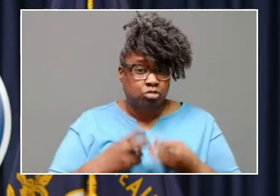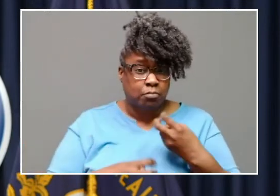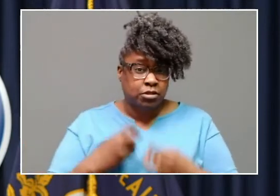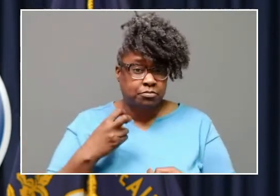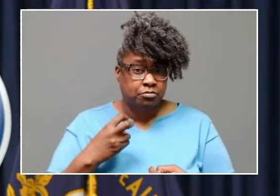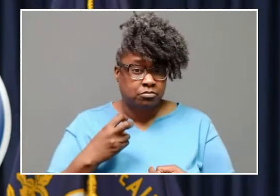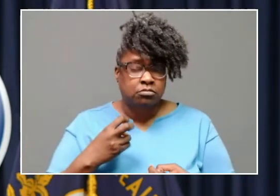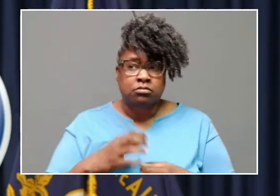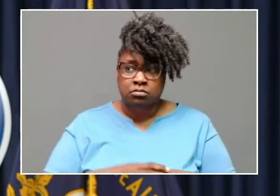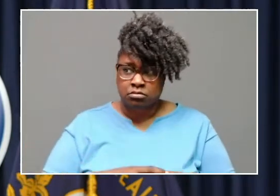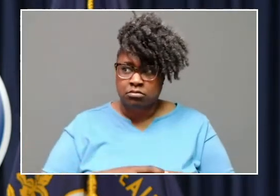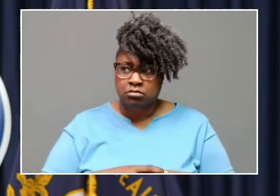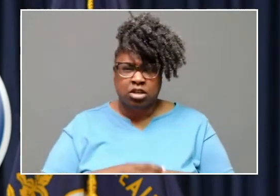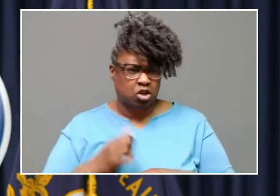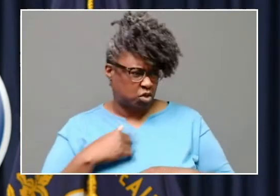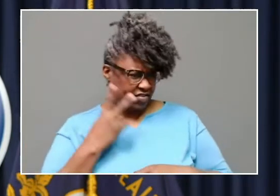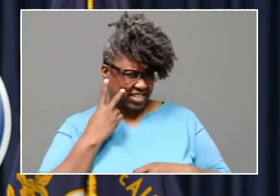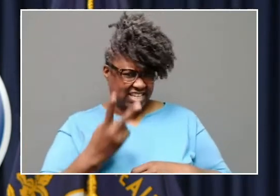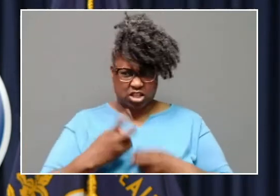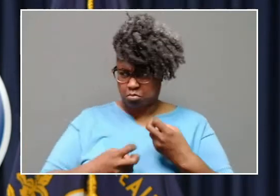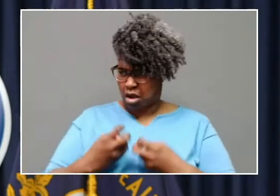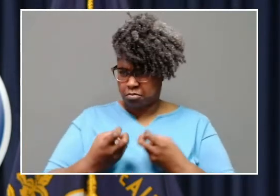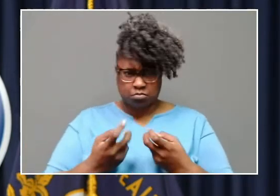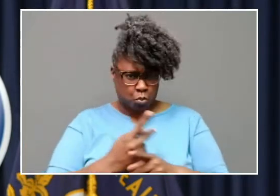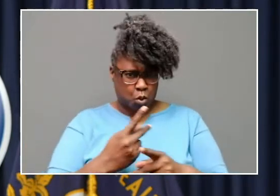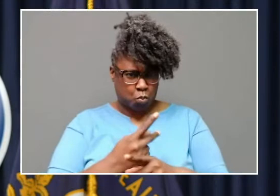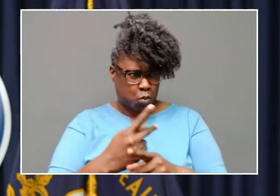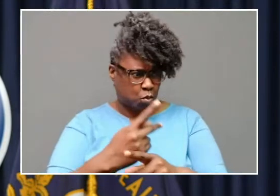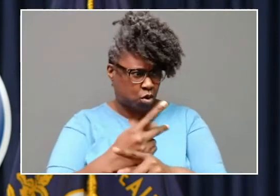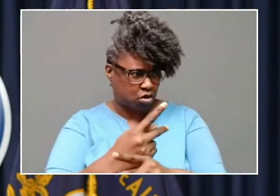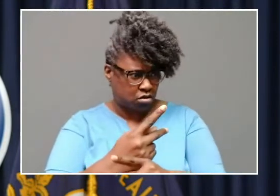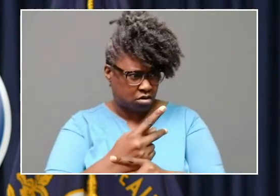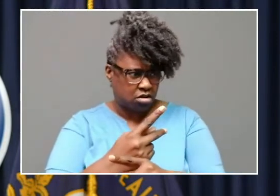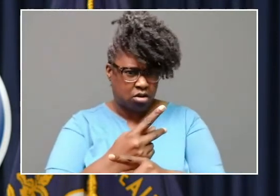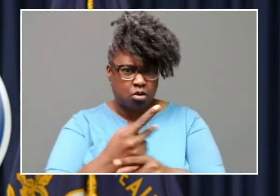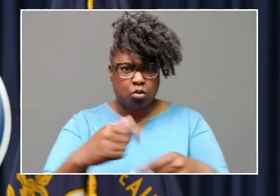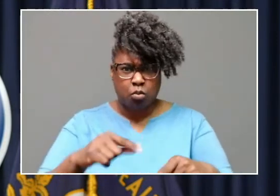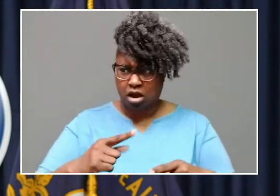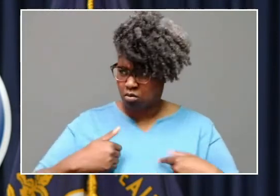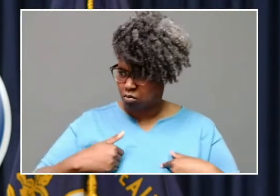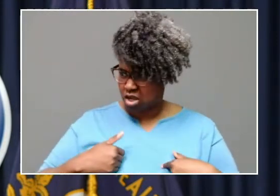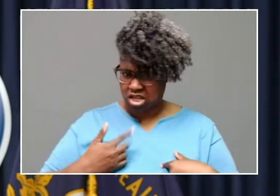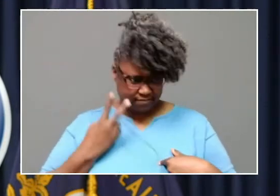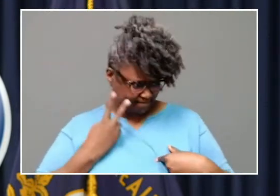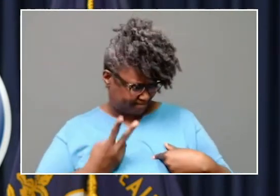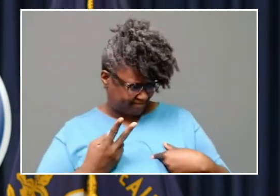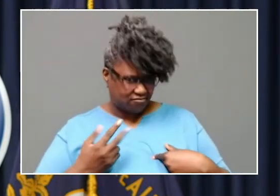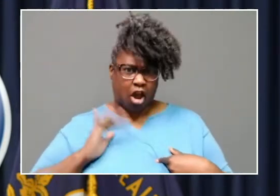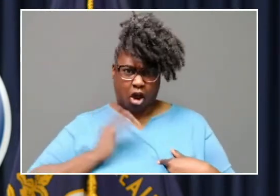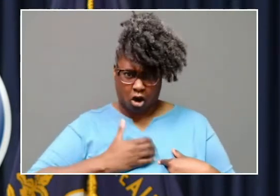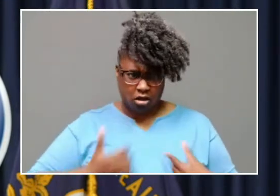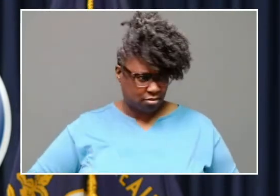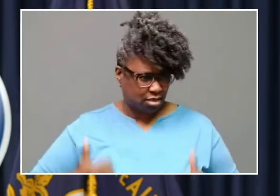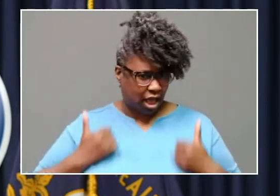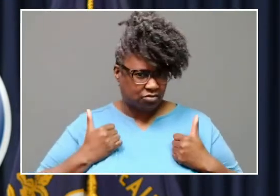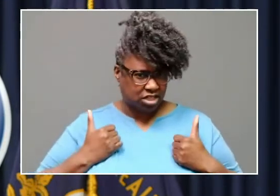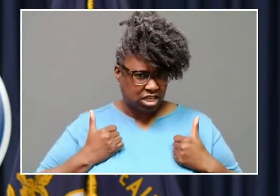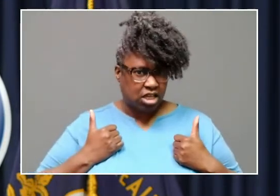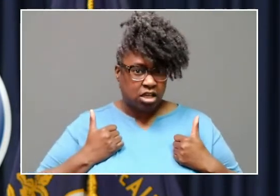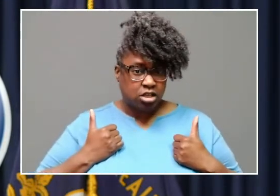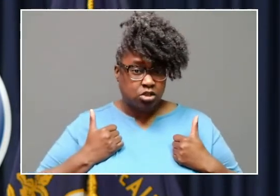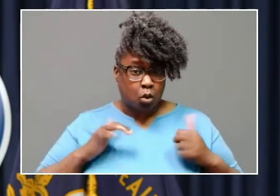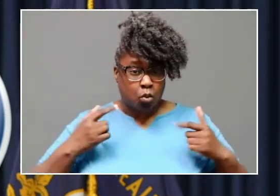have a responsibility for ending it in our lifetime. And while a 5% reduction from the last year may seem